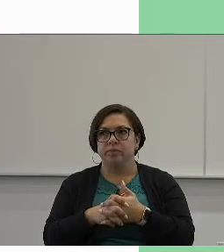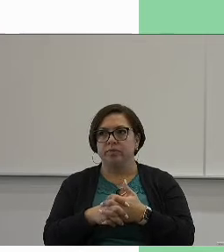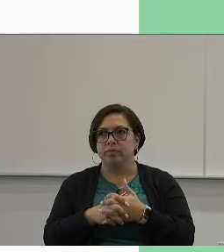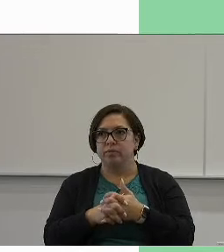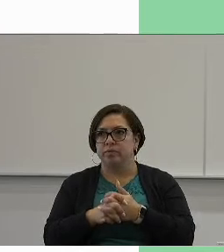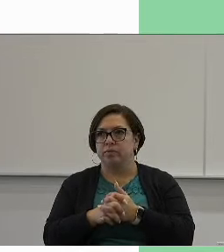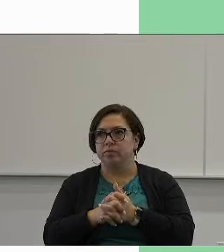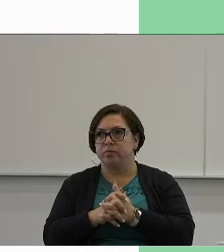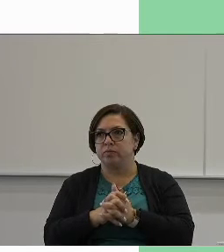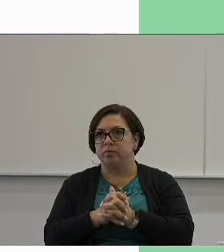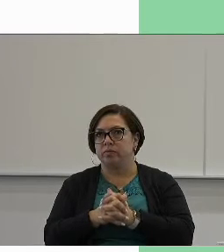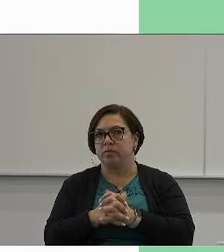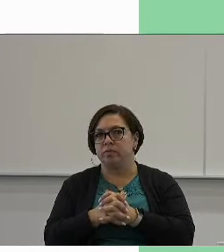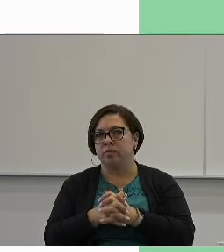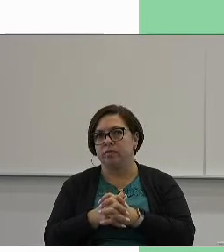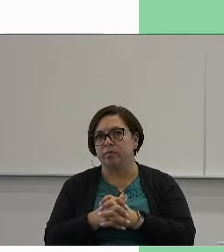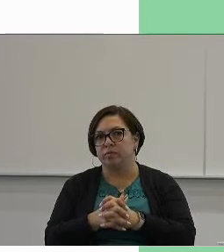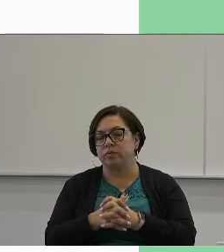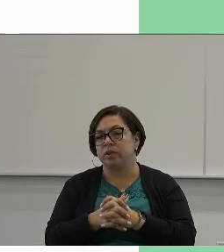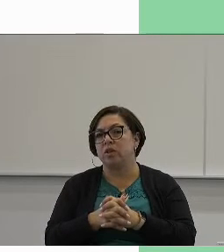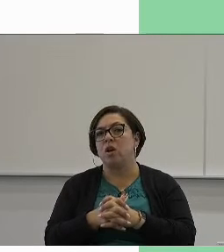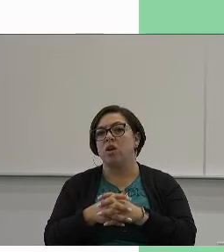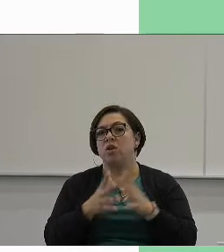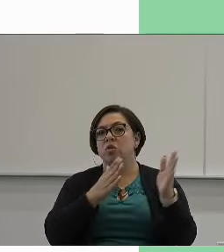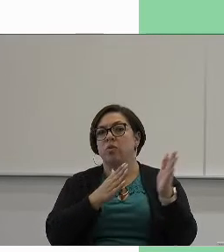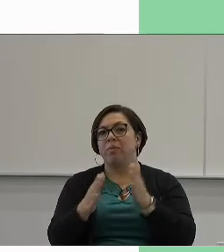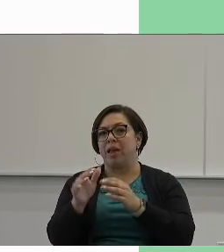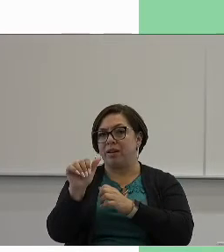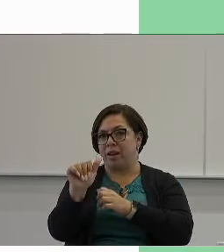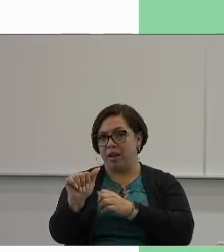So in looking at Plan A,